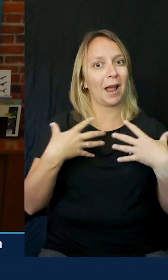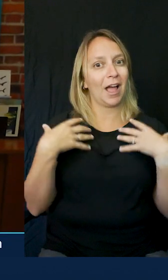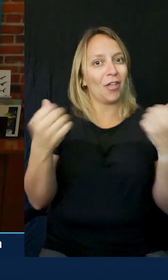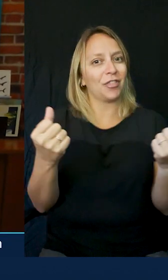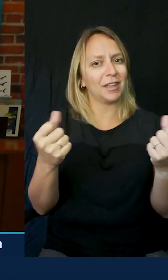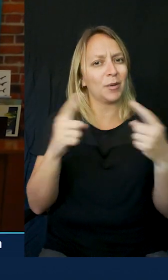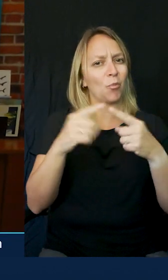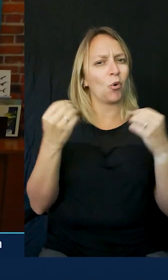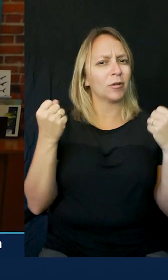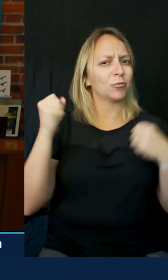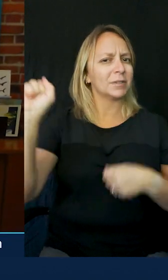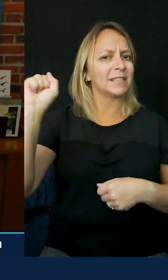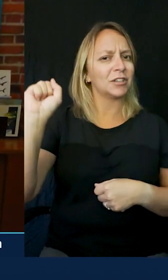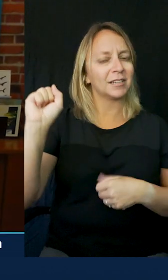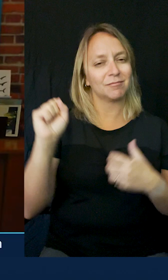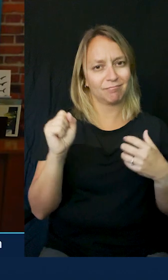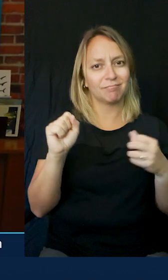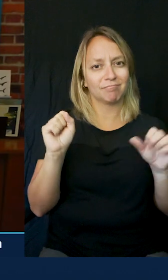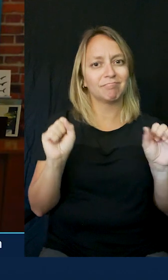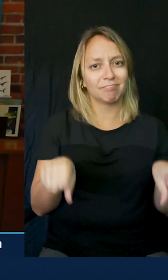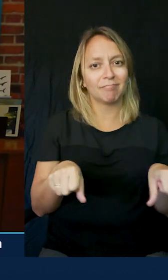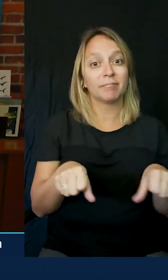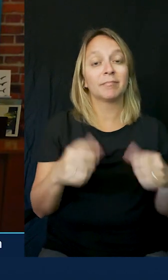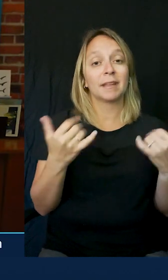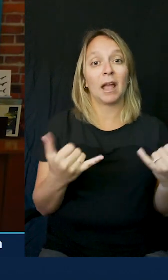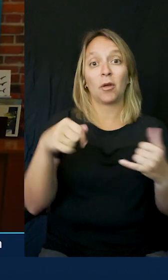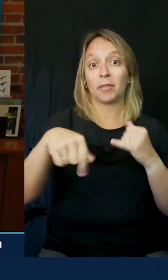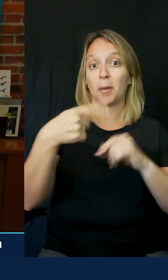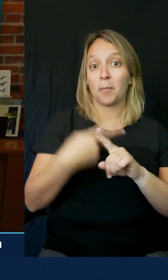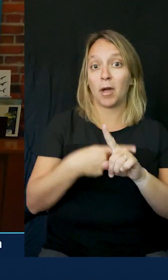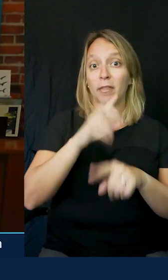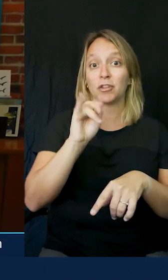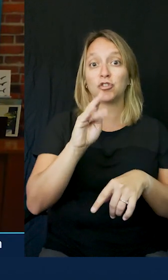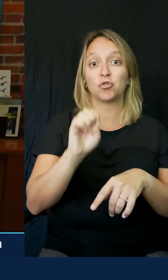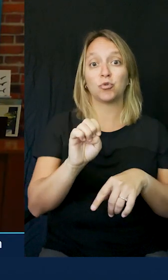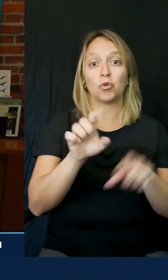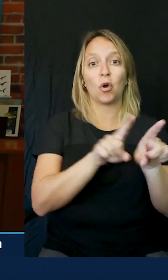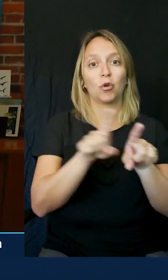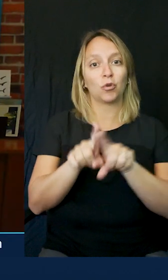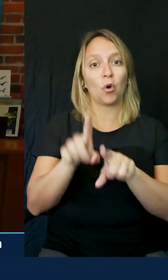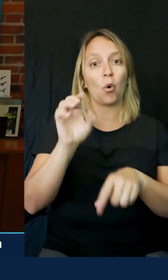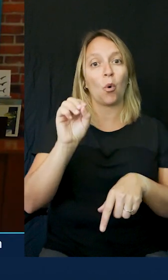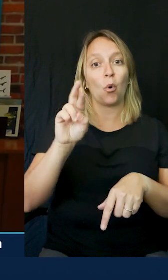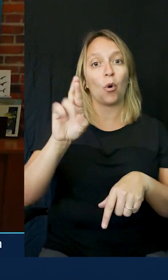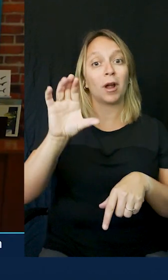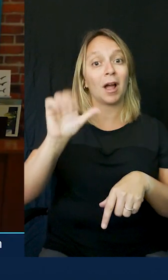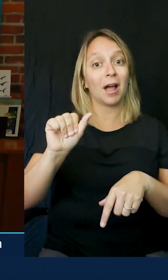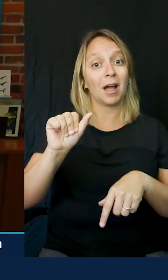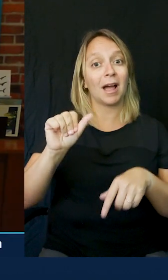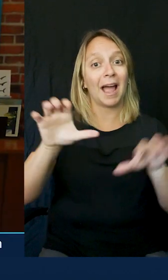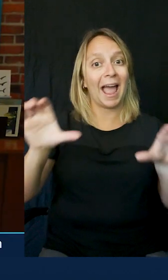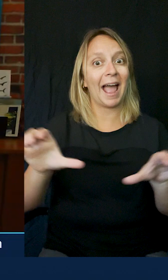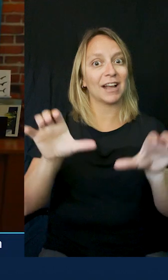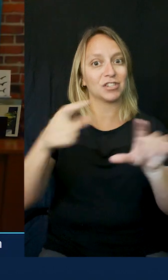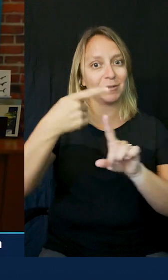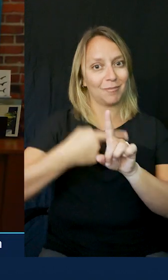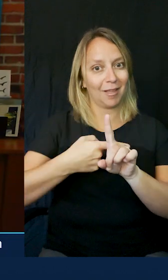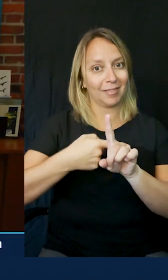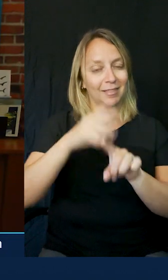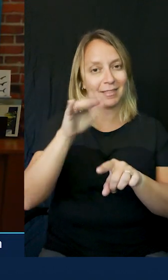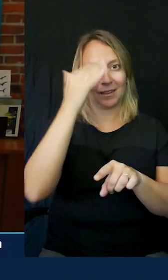interesting. Now, June is also Orca Action Month, and that's why this latest edition